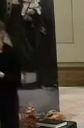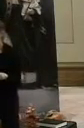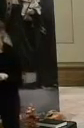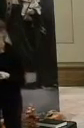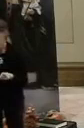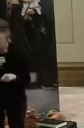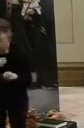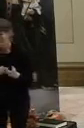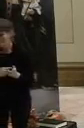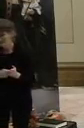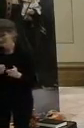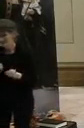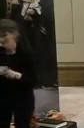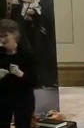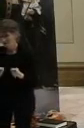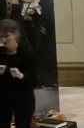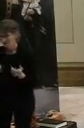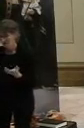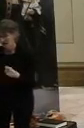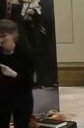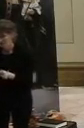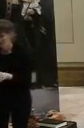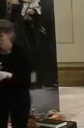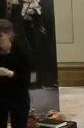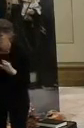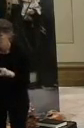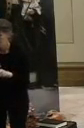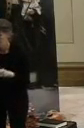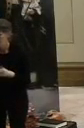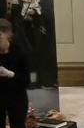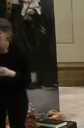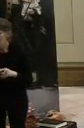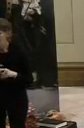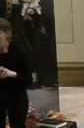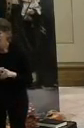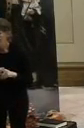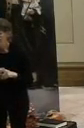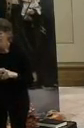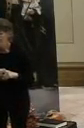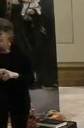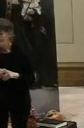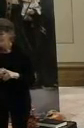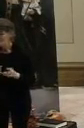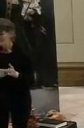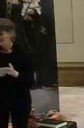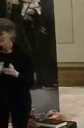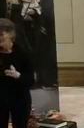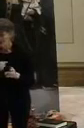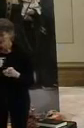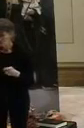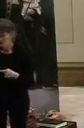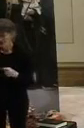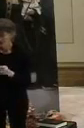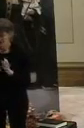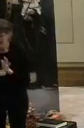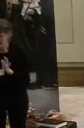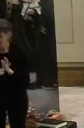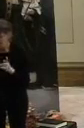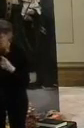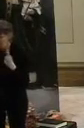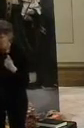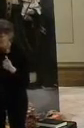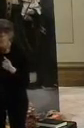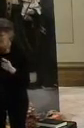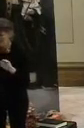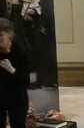long. But we all seem to get on that negative way. We all struggle from it. But where can